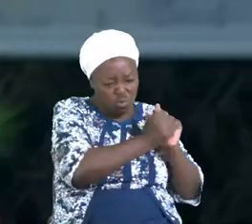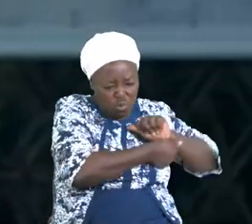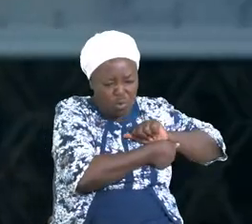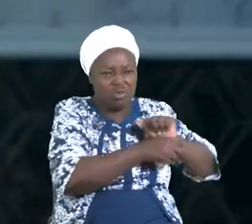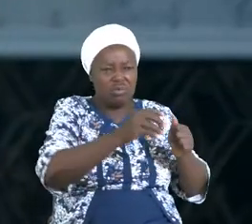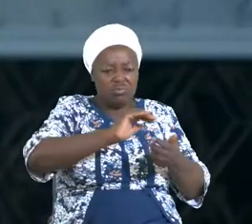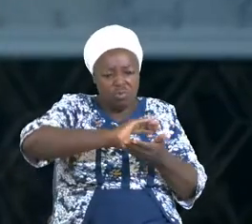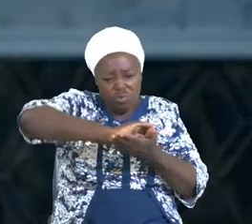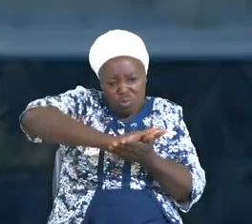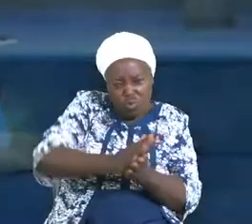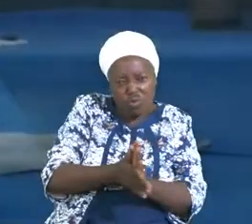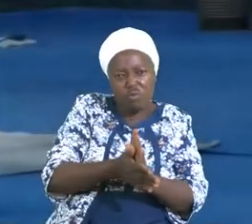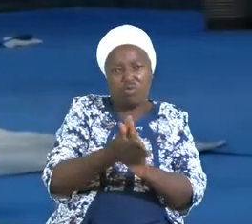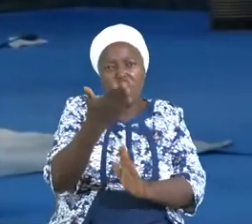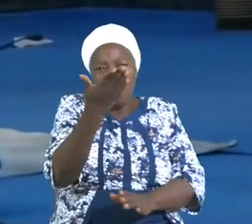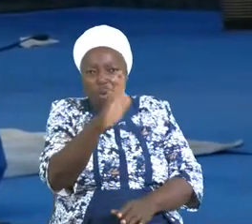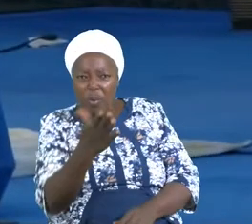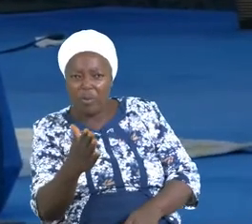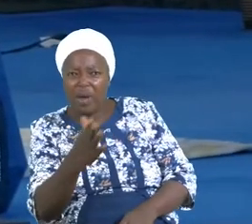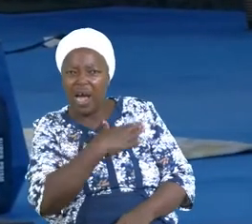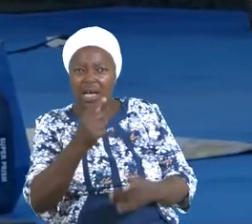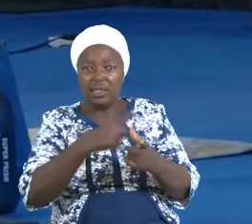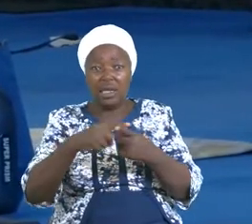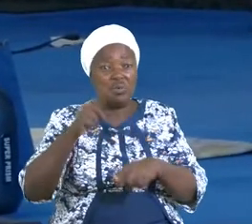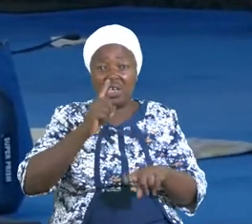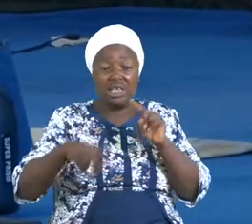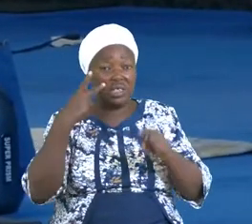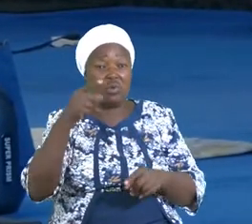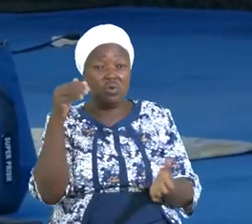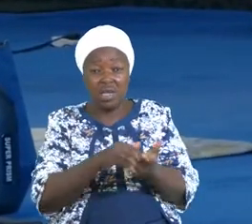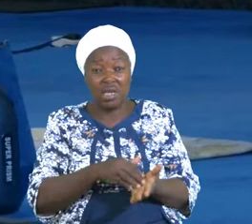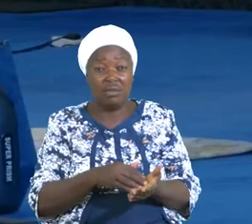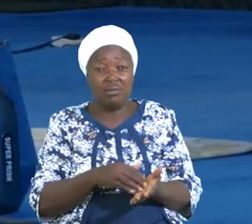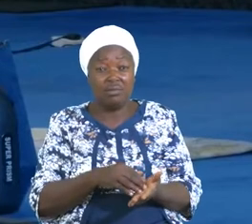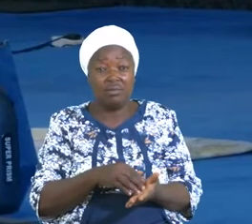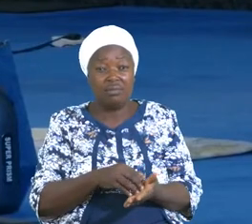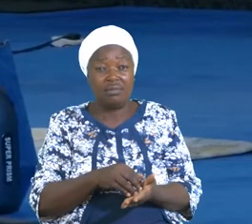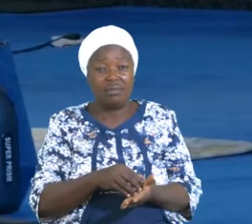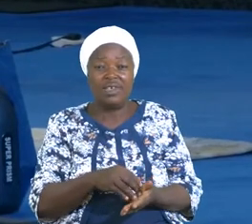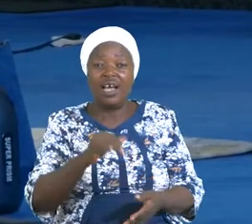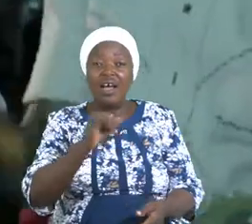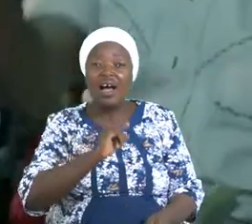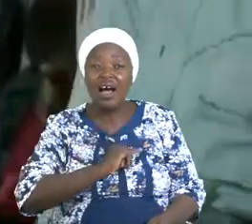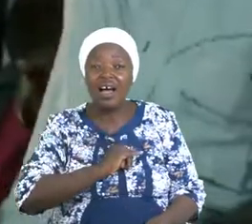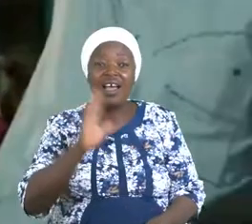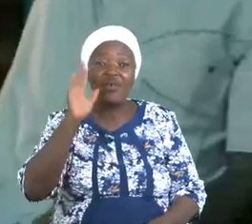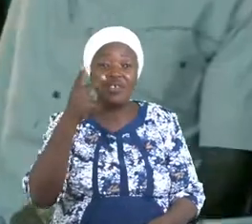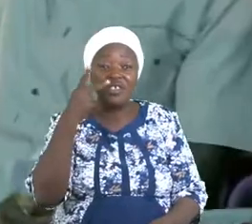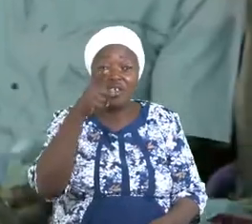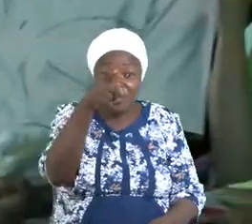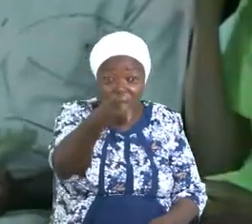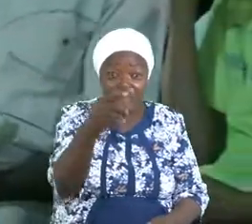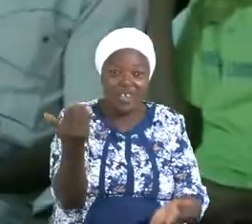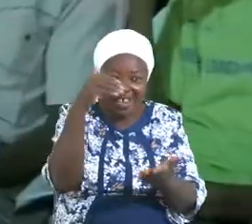compromise, and then we cannot see you again. I'll see you again. Amen.